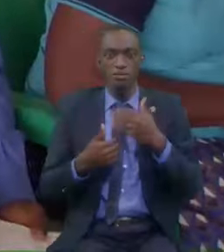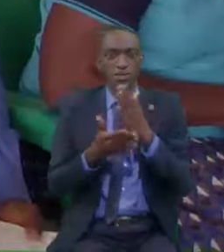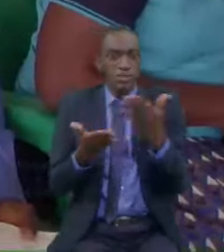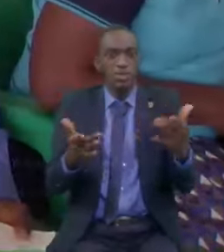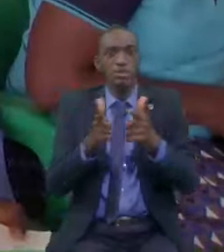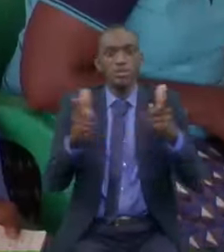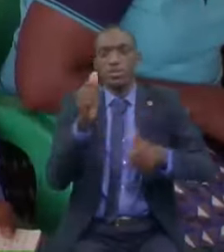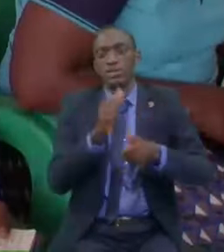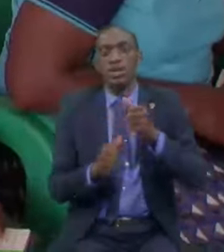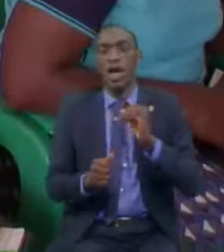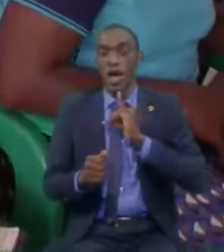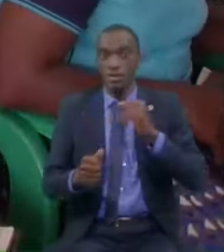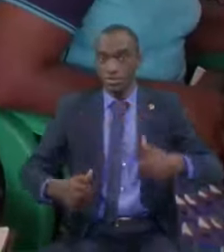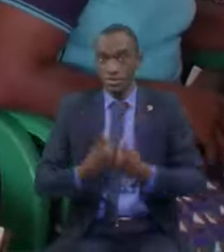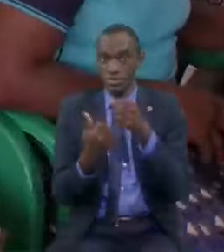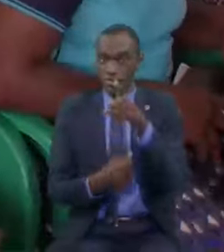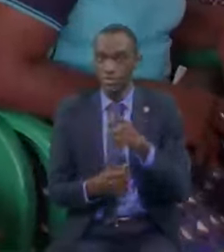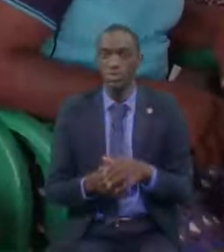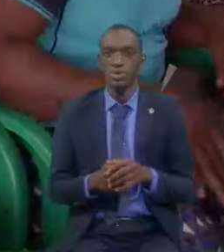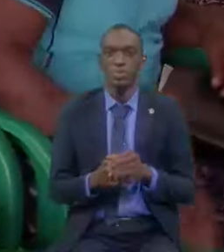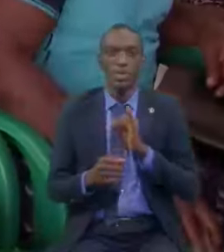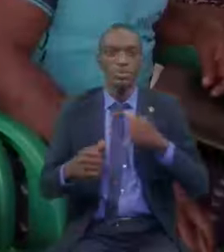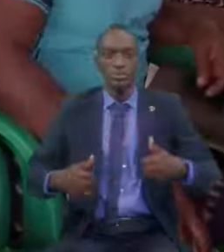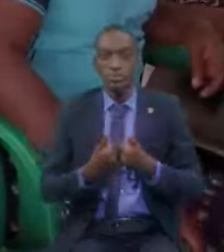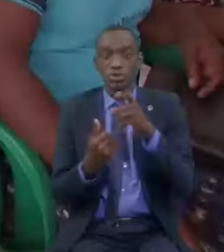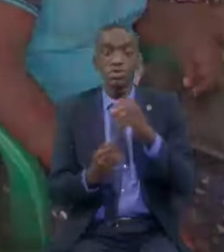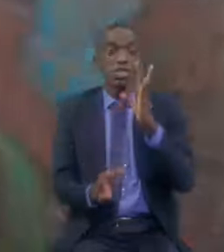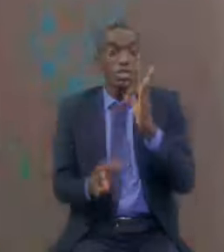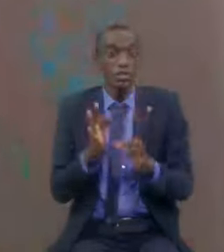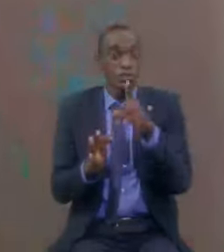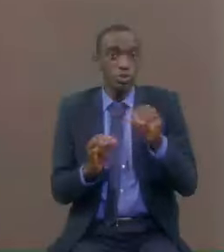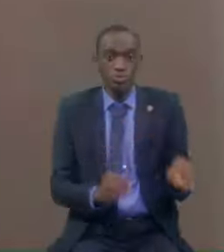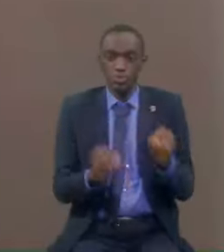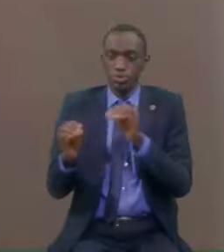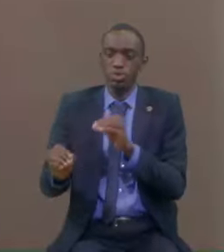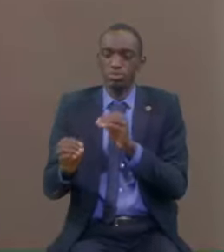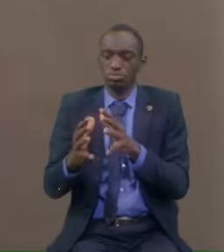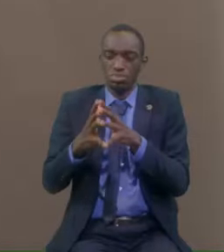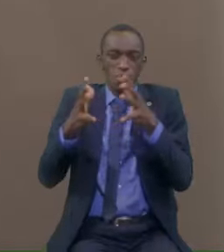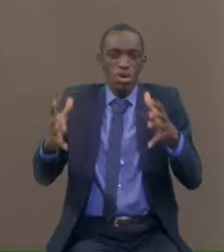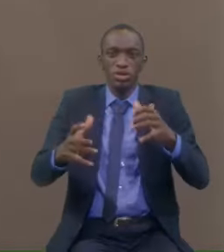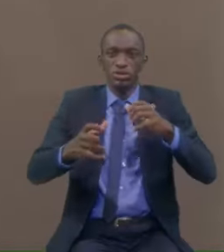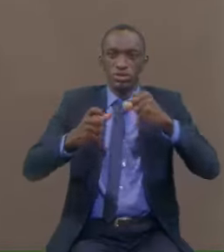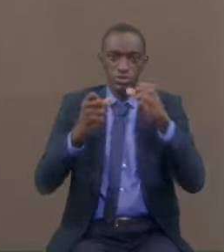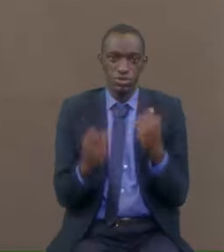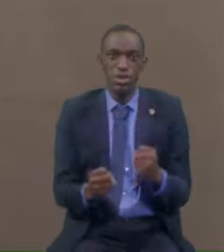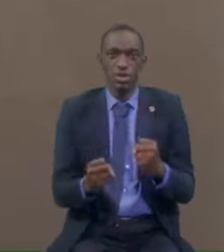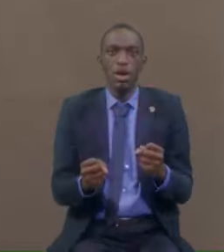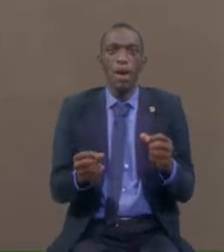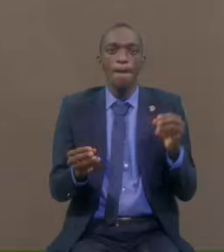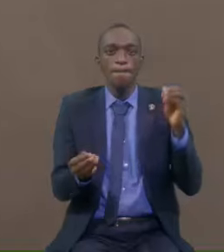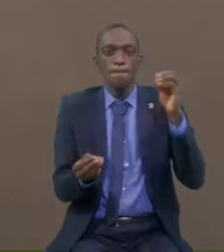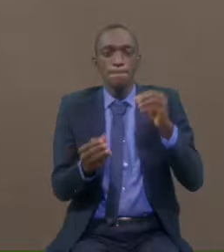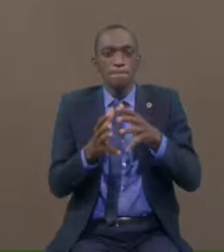you. If you put as much strength, as much drive, as much